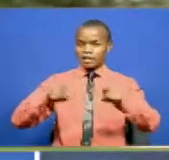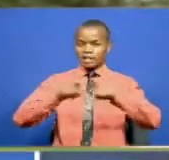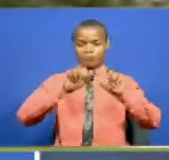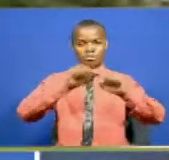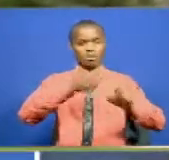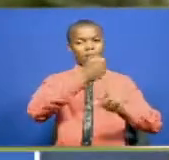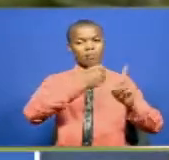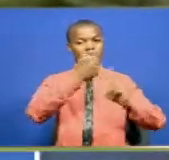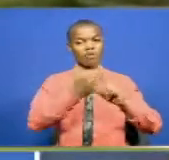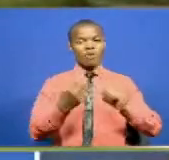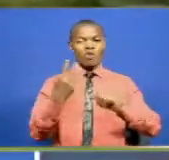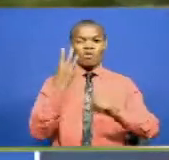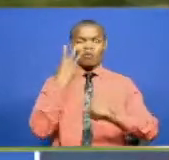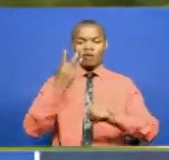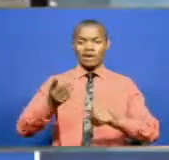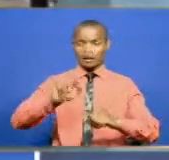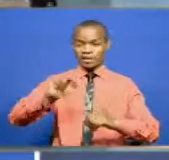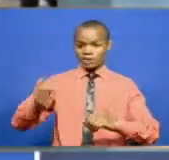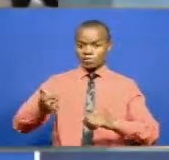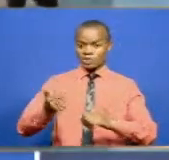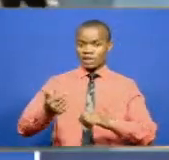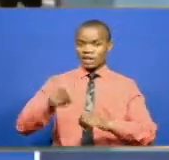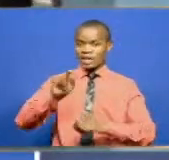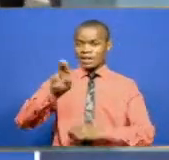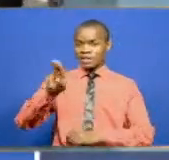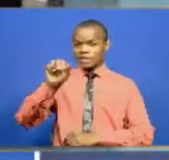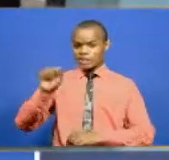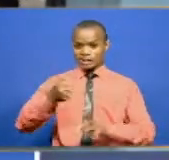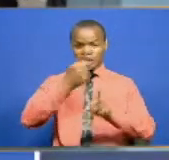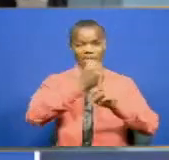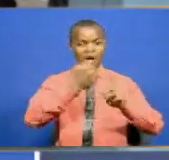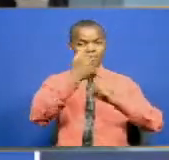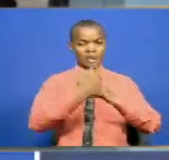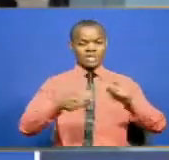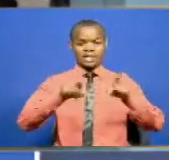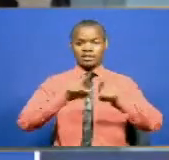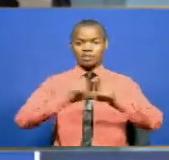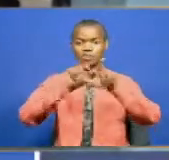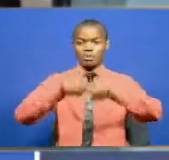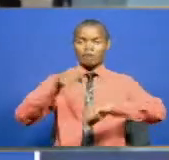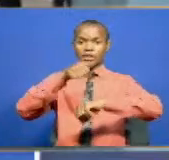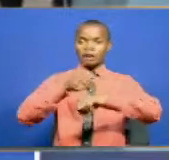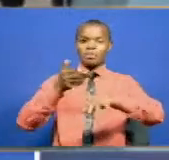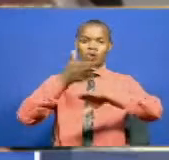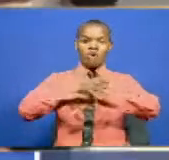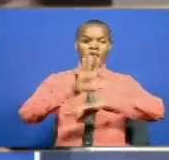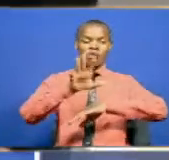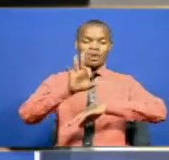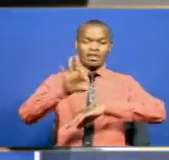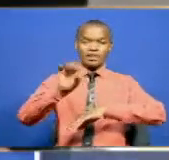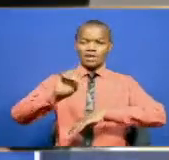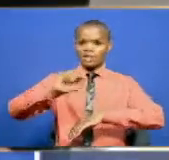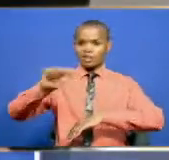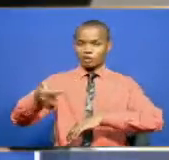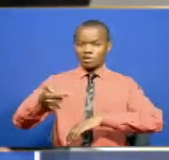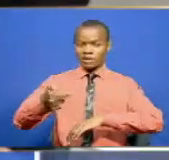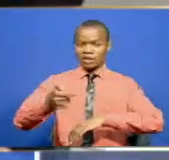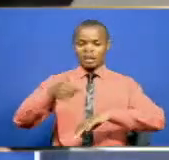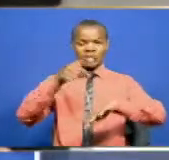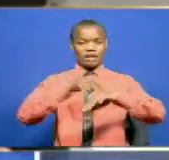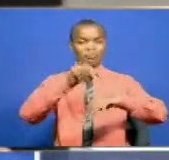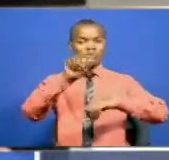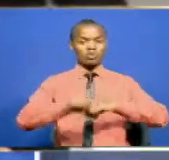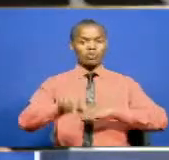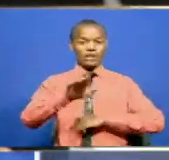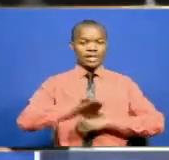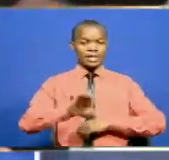400,000 tons by 2025, partly due to the cultivation of over 30,000 hectares in the southern region of the country